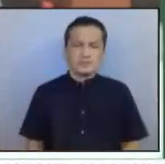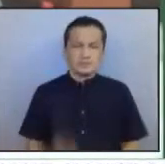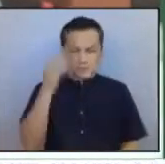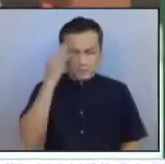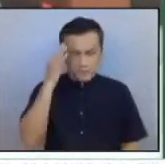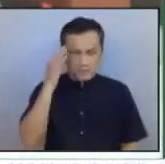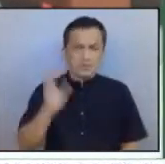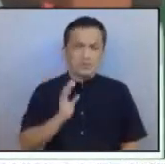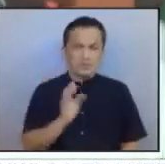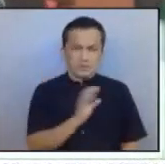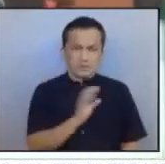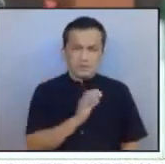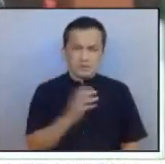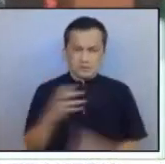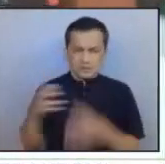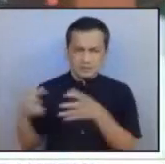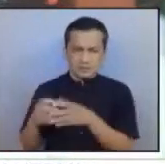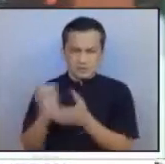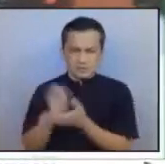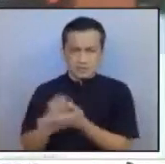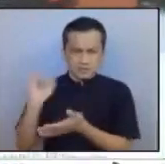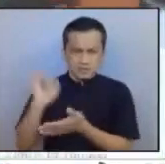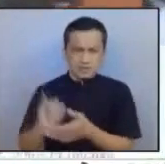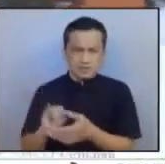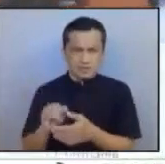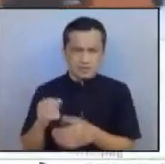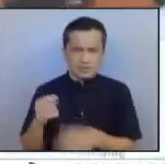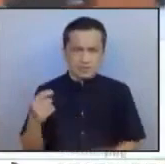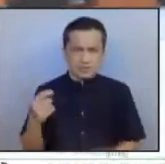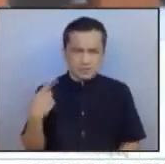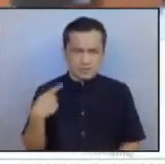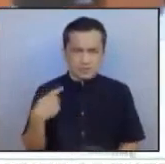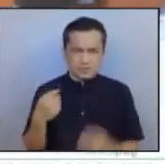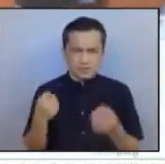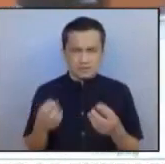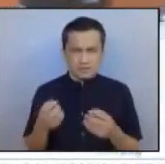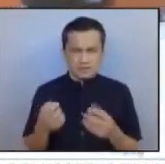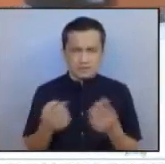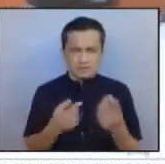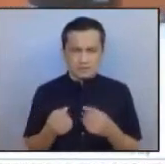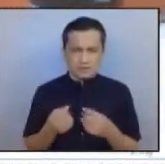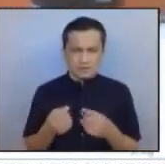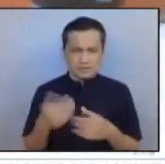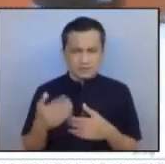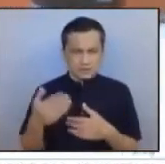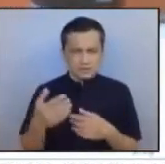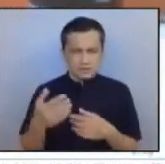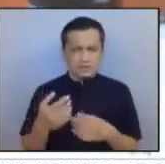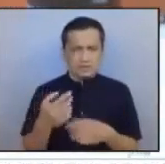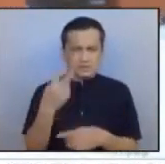a body, as an institution, has a lot to do over the next few years.